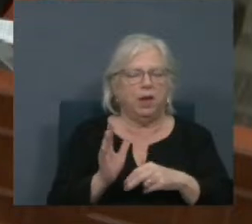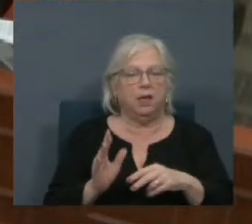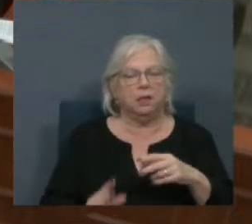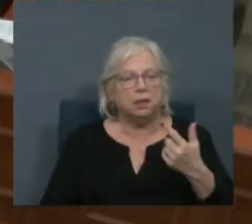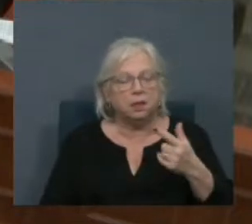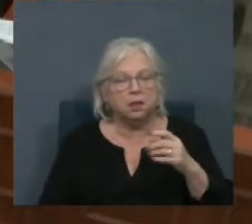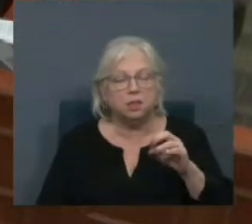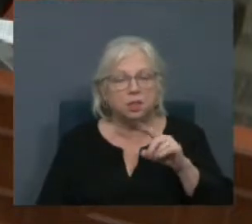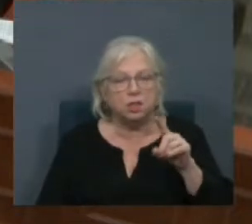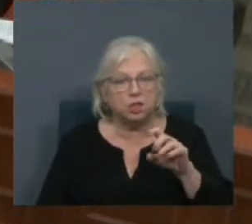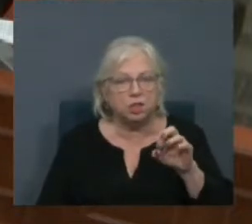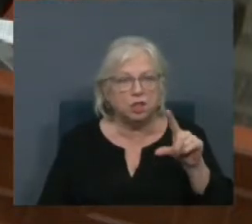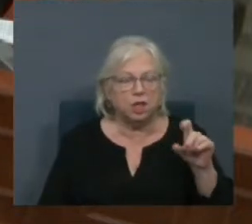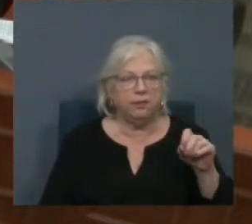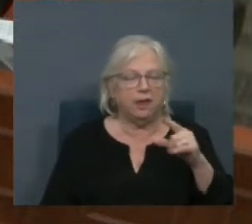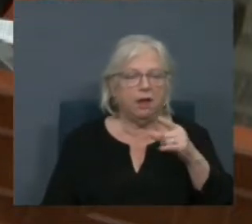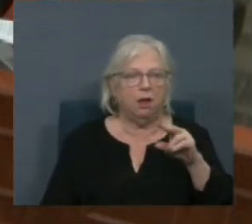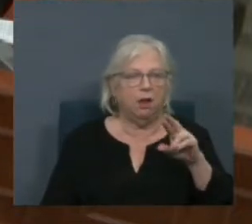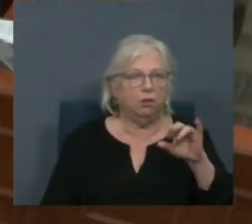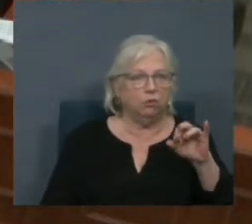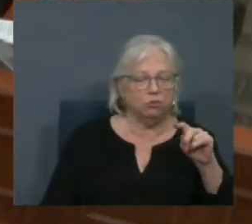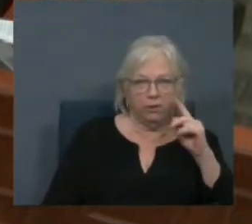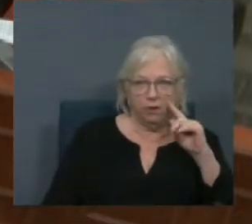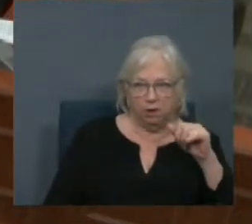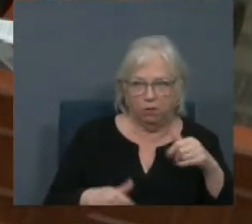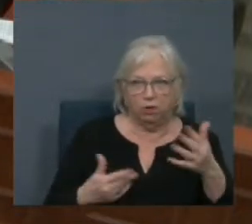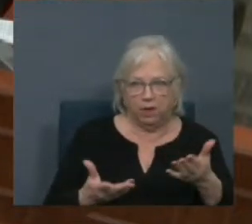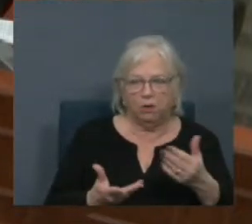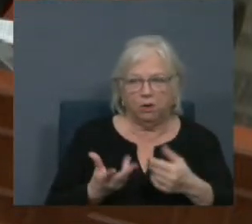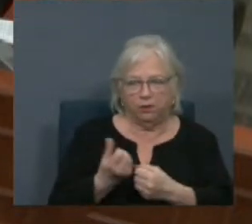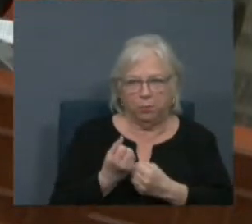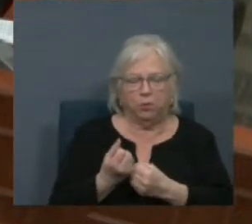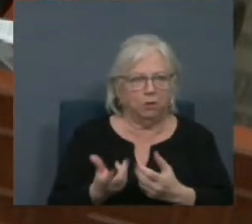Giselle Gris, I know you're here to speak for.